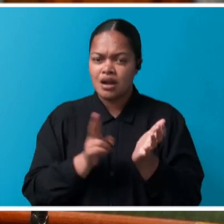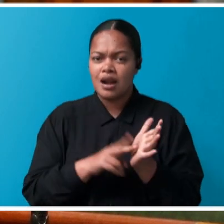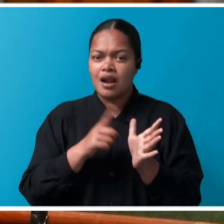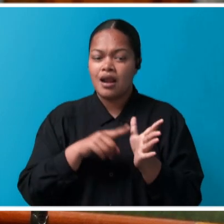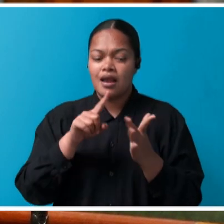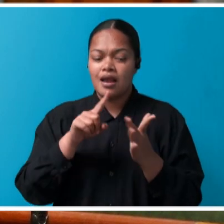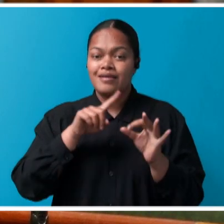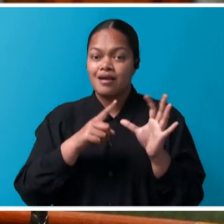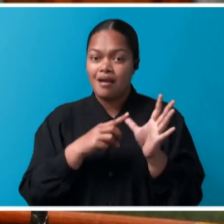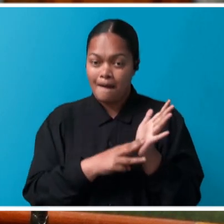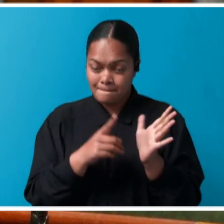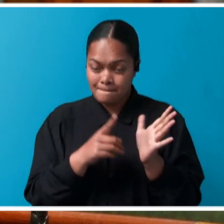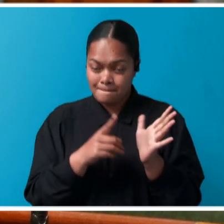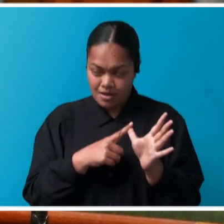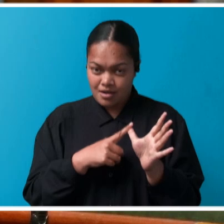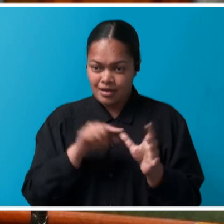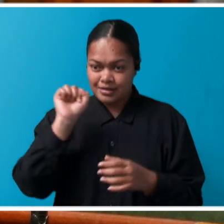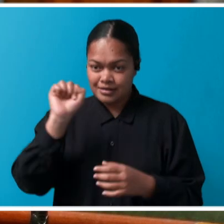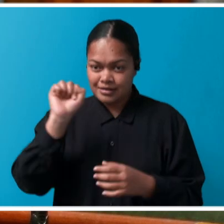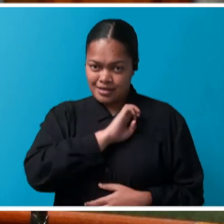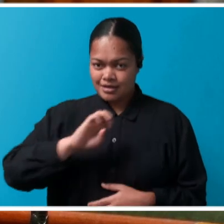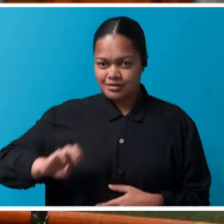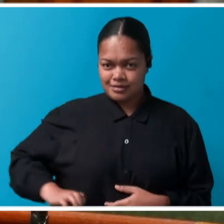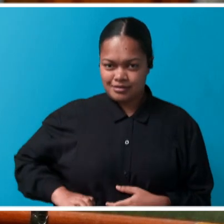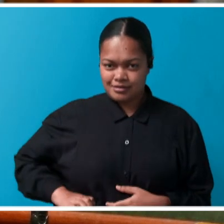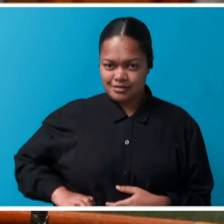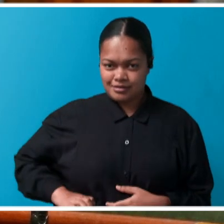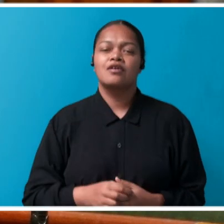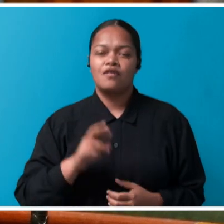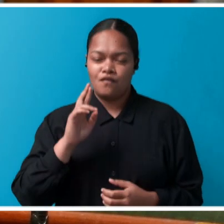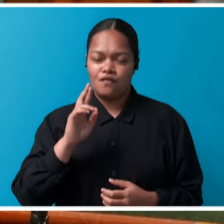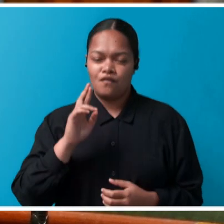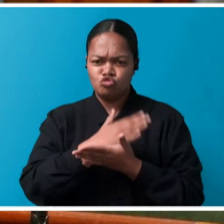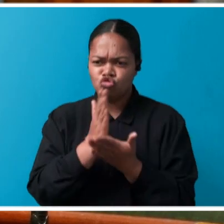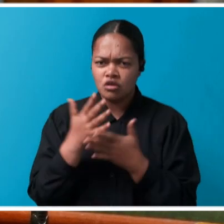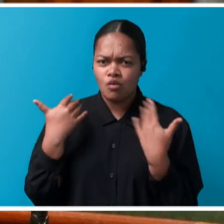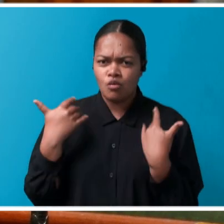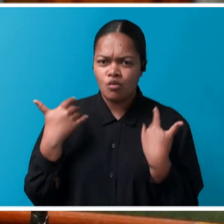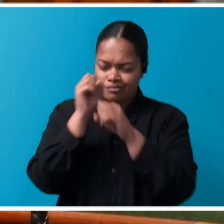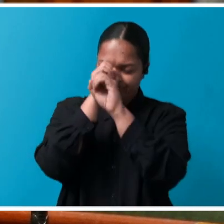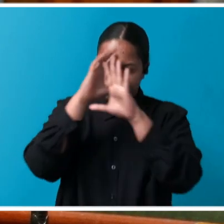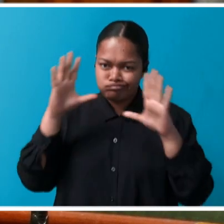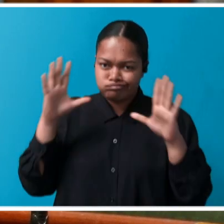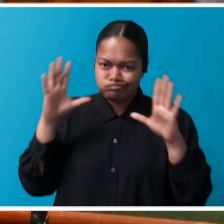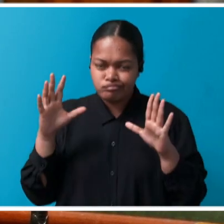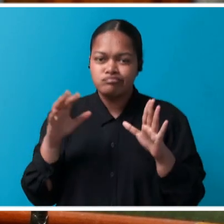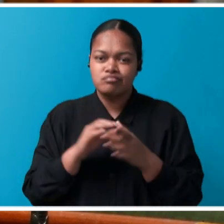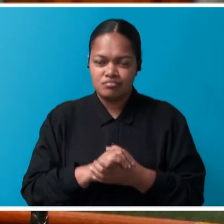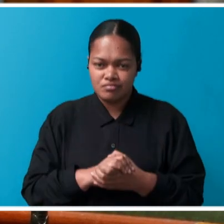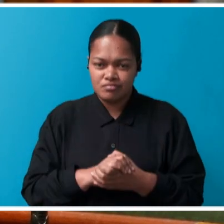Nengamalalamalau and supporting this call, especially for a shared vision that is centered